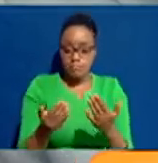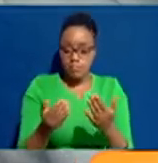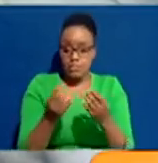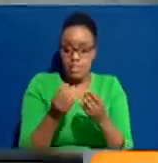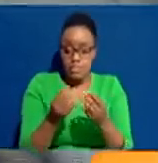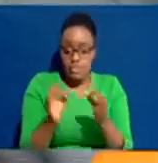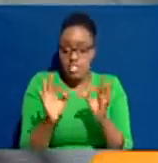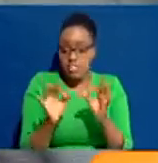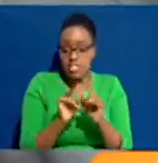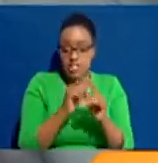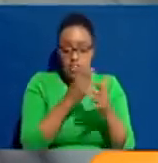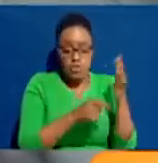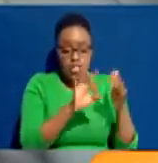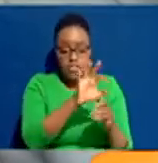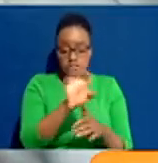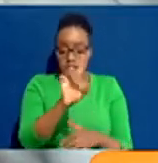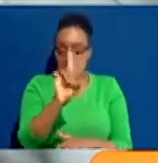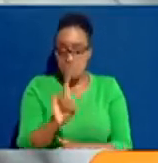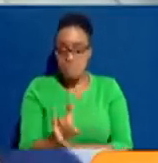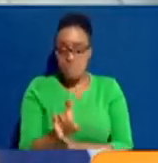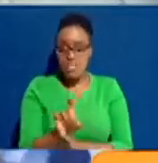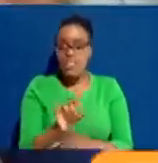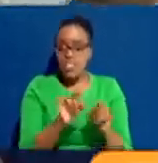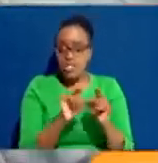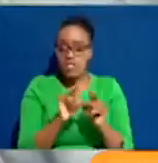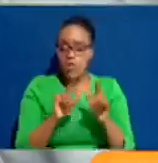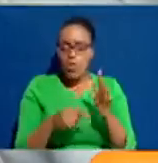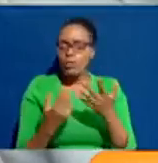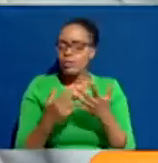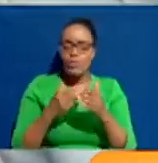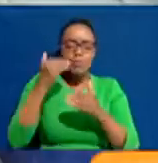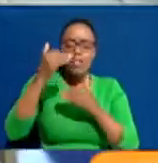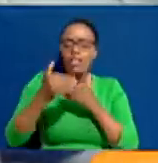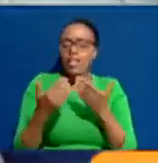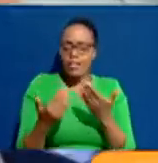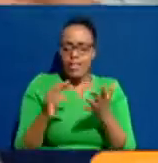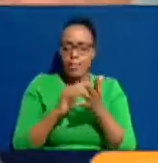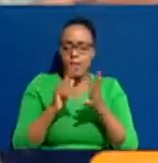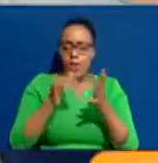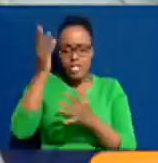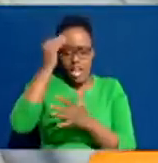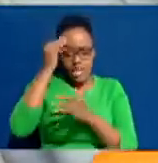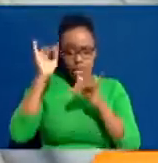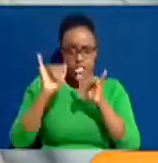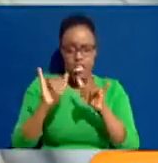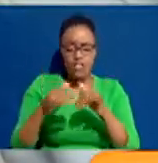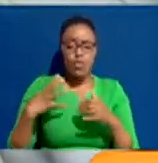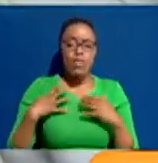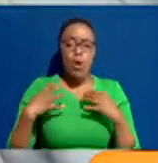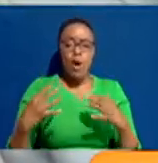free hand to charge fees at market rate? And what is the implication of that? It means now education is going to remain for the rich